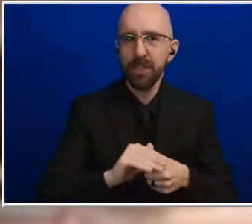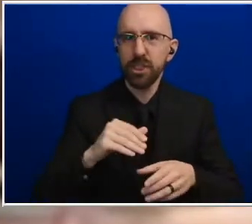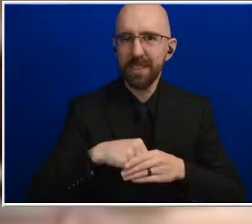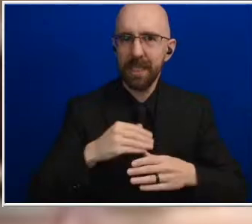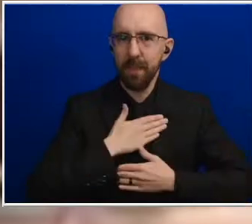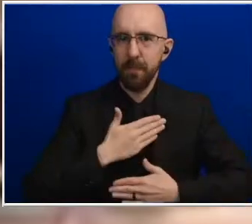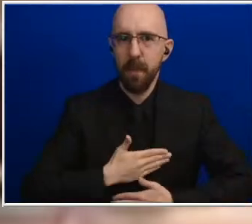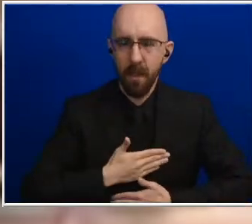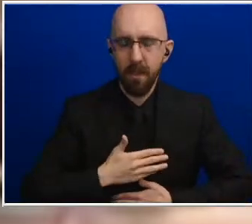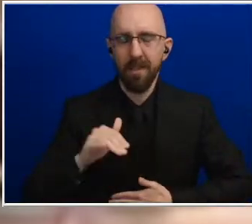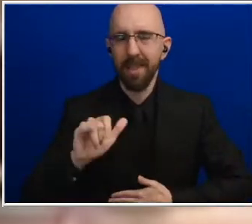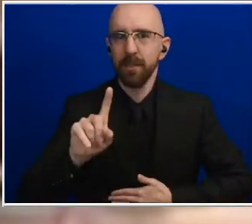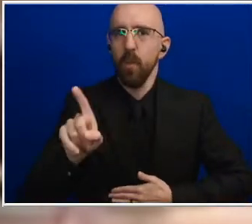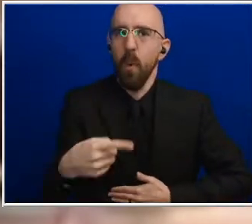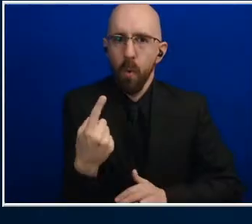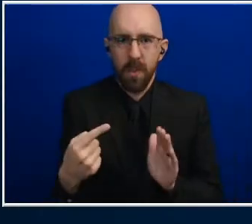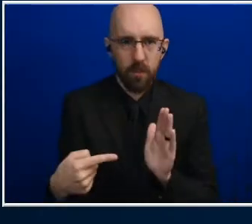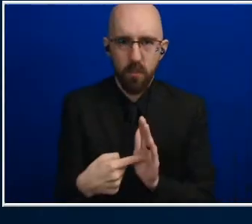only role.